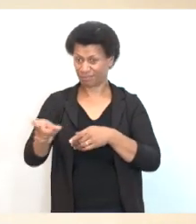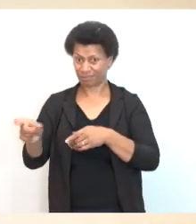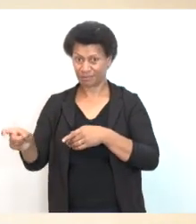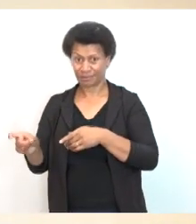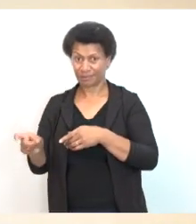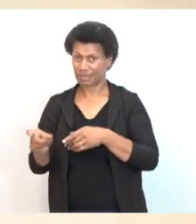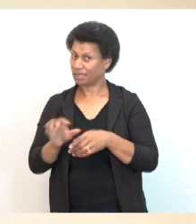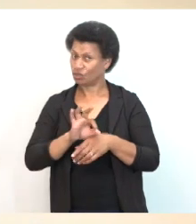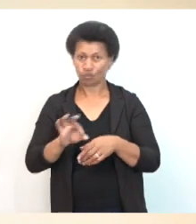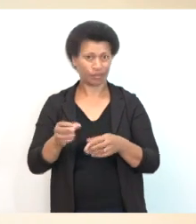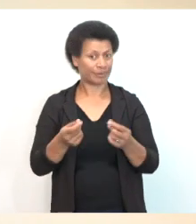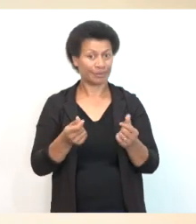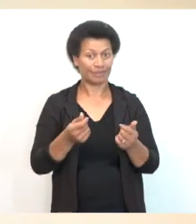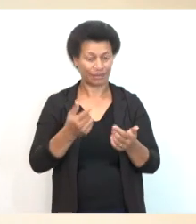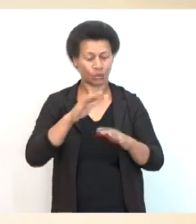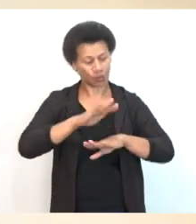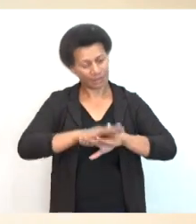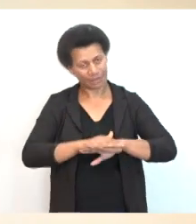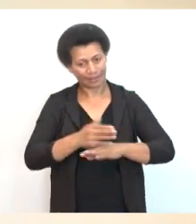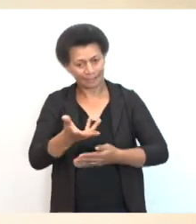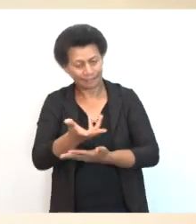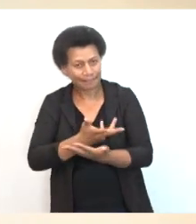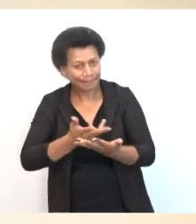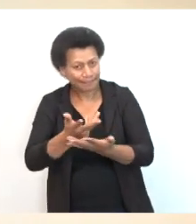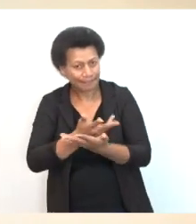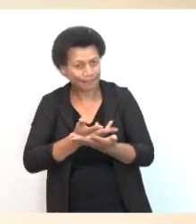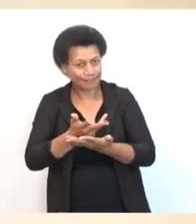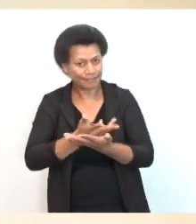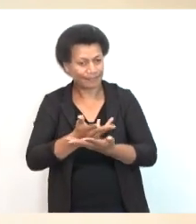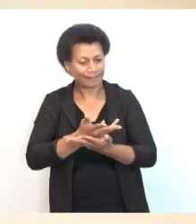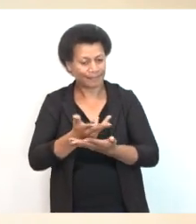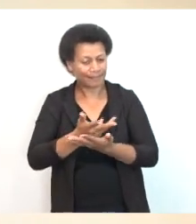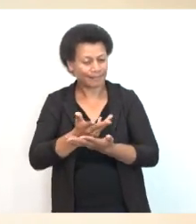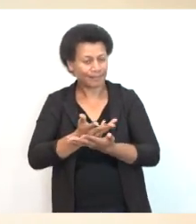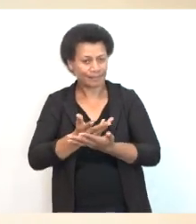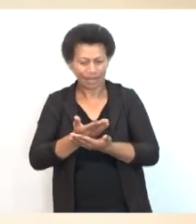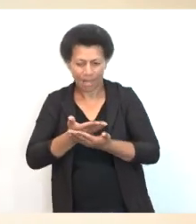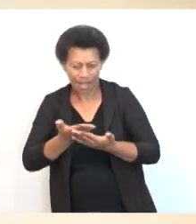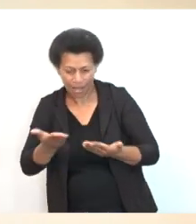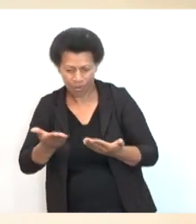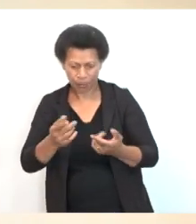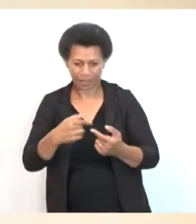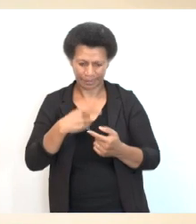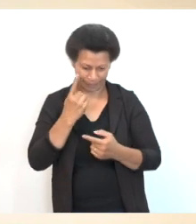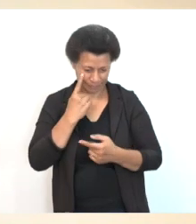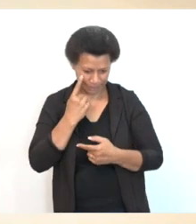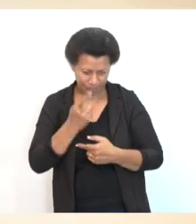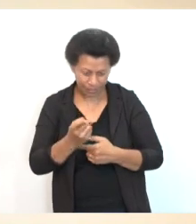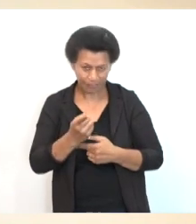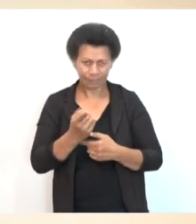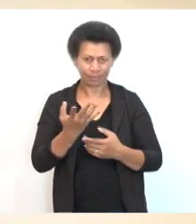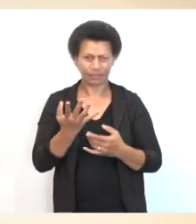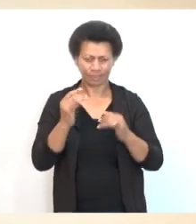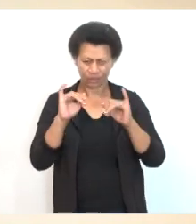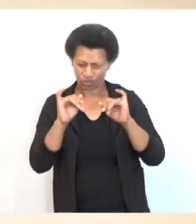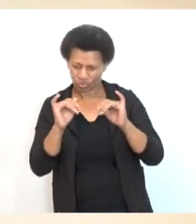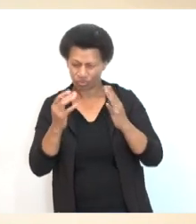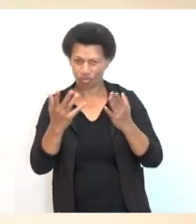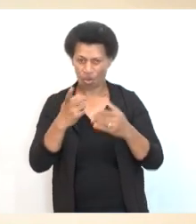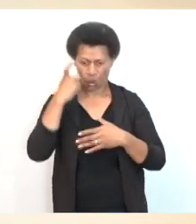whole entire workers to come in. As you understand, the people have been recruited in the interim, but they should be sitting